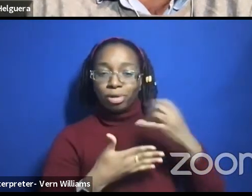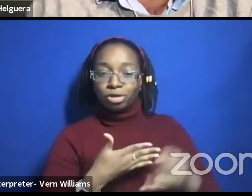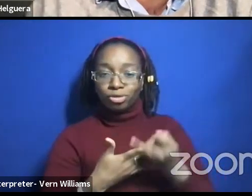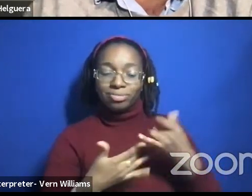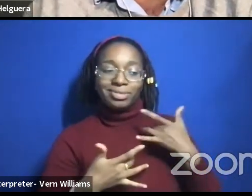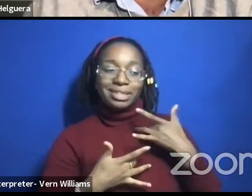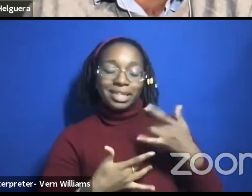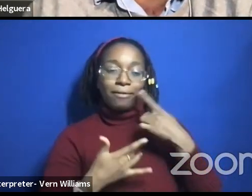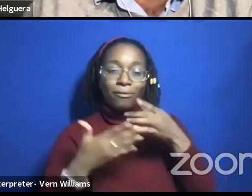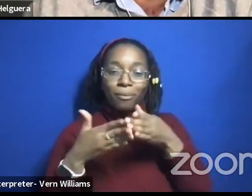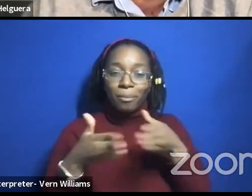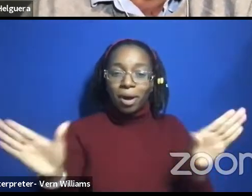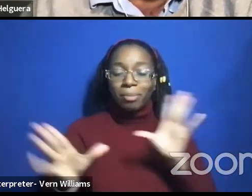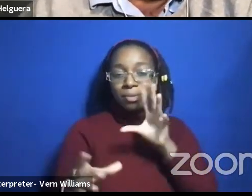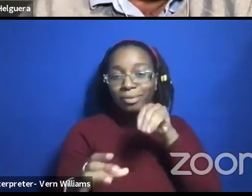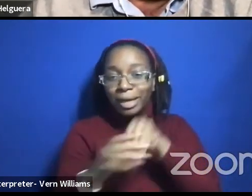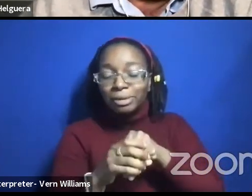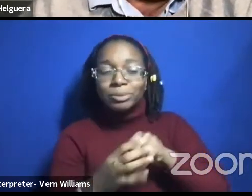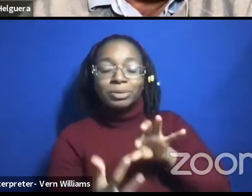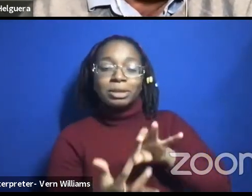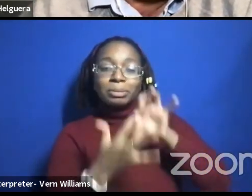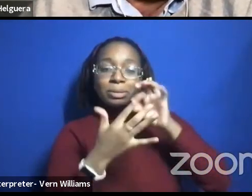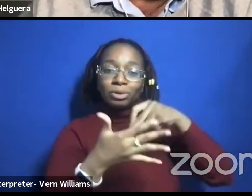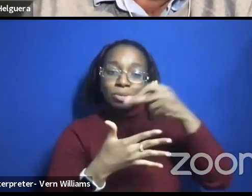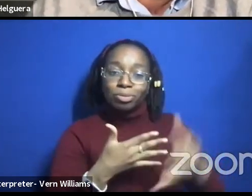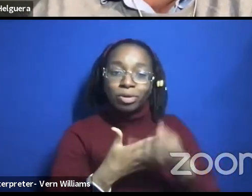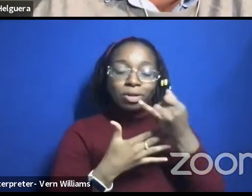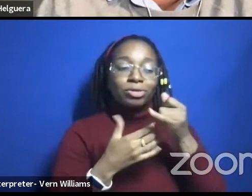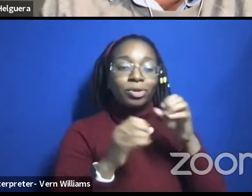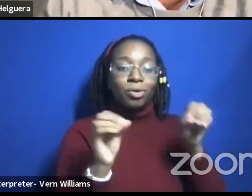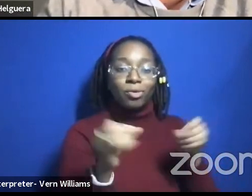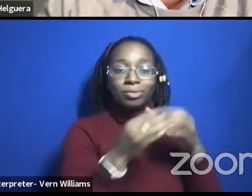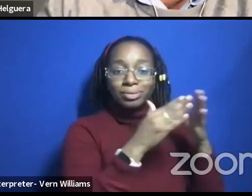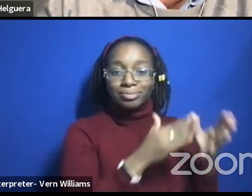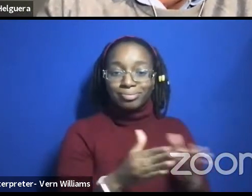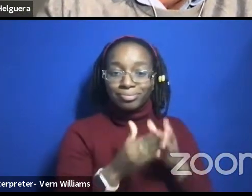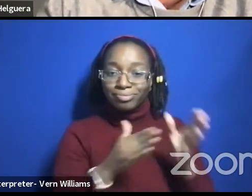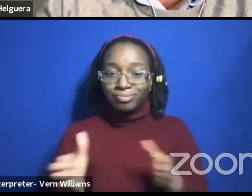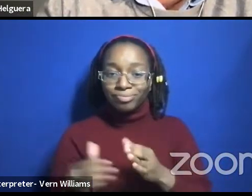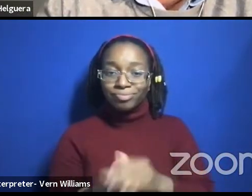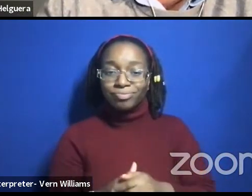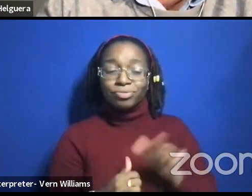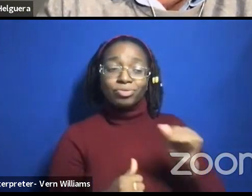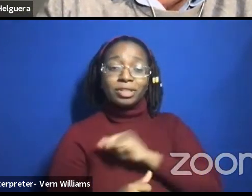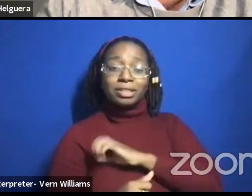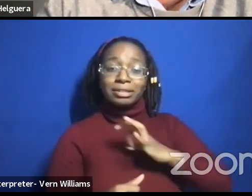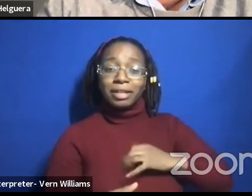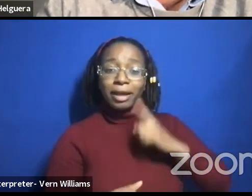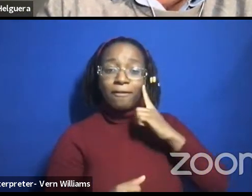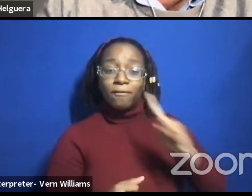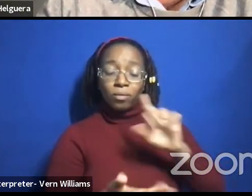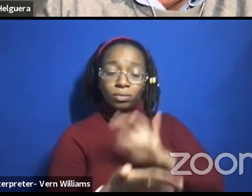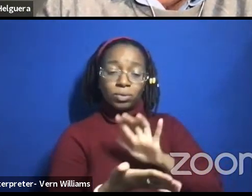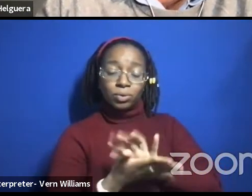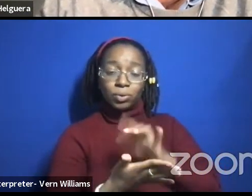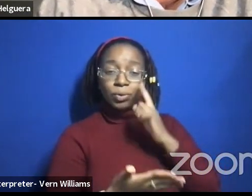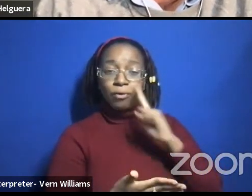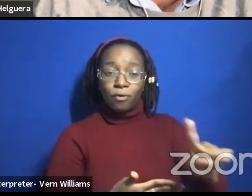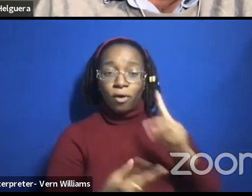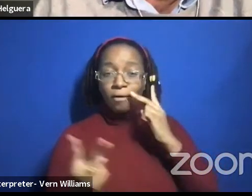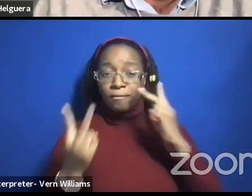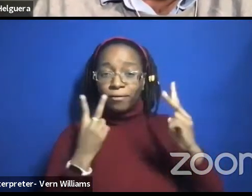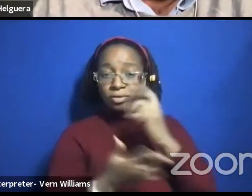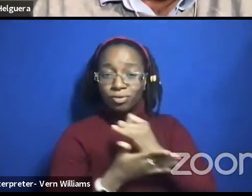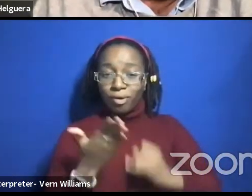engagement, special projects, and organizational planning. She serves on faculty at the School of Visual Arts in the MFA Fine